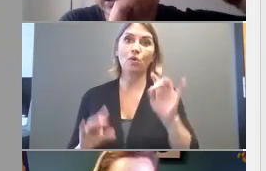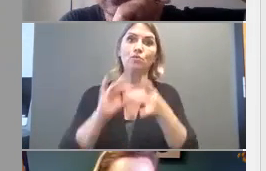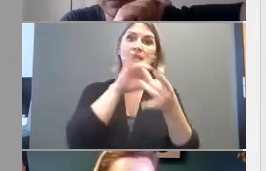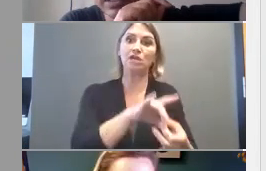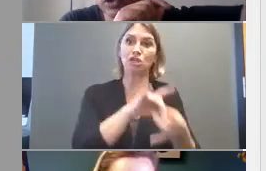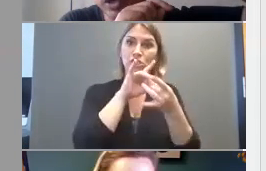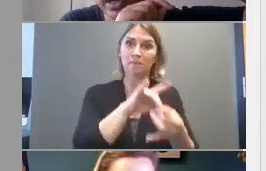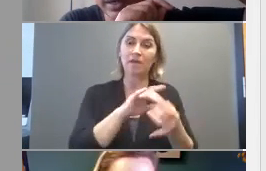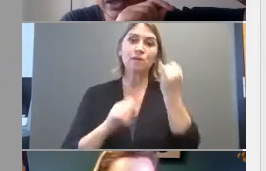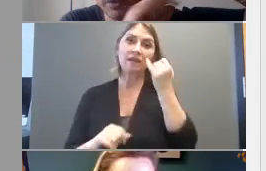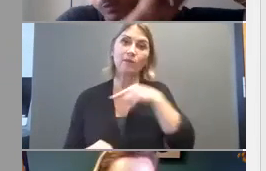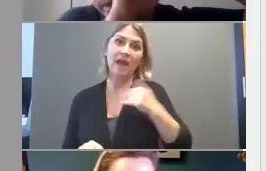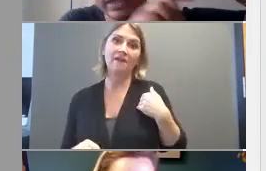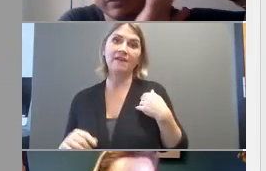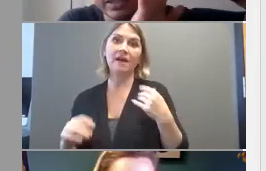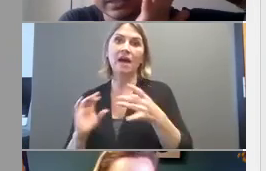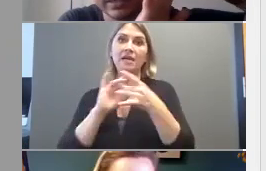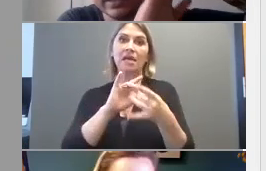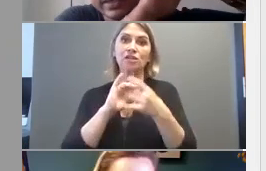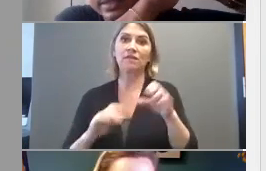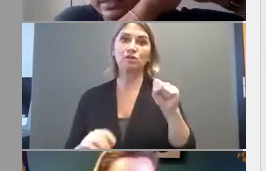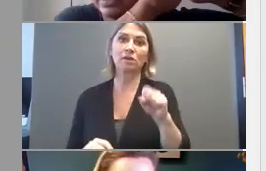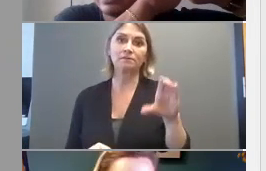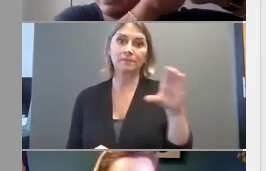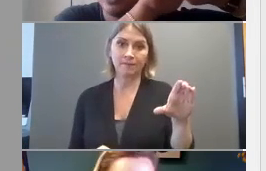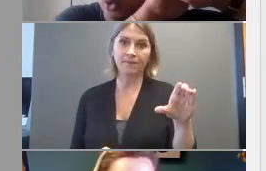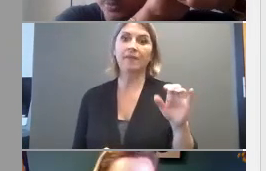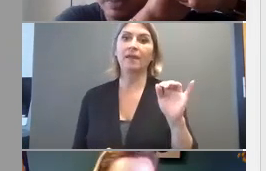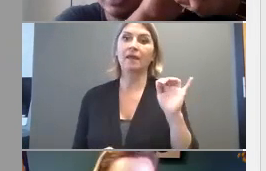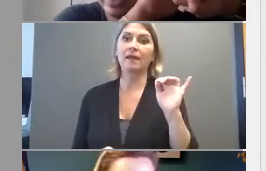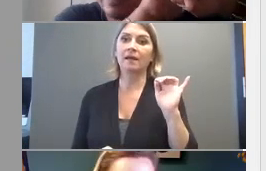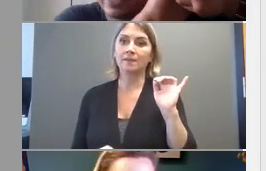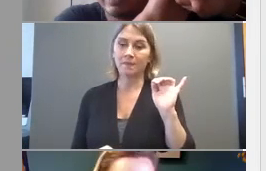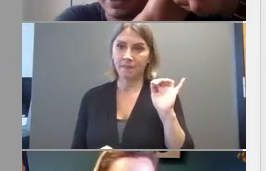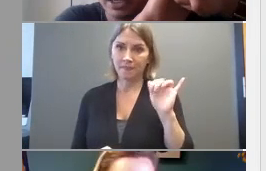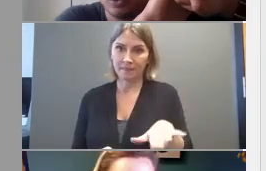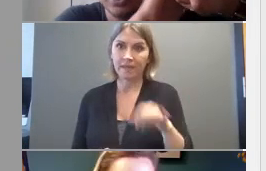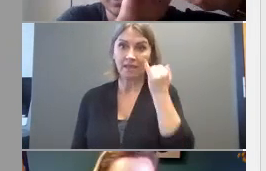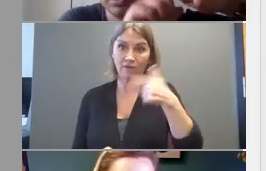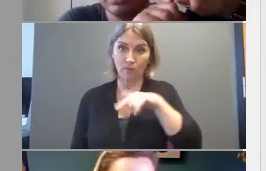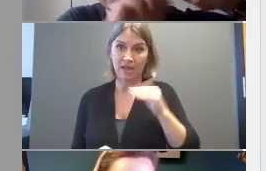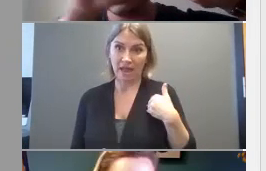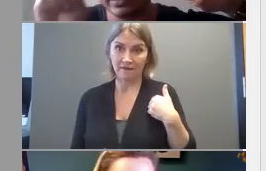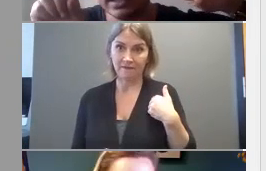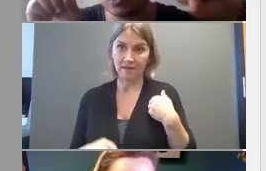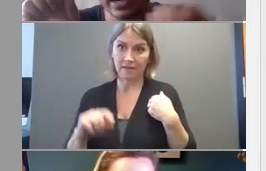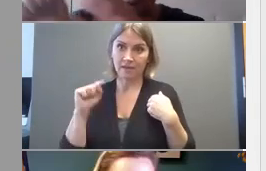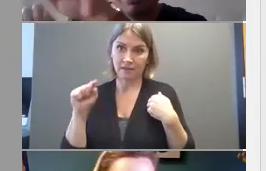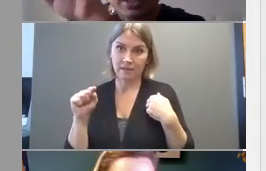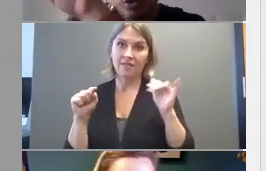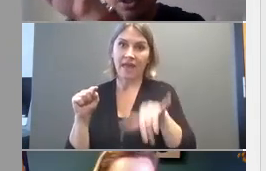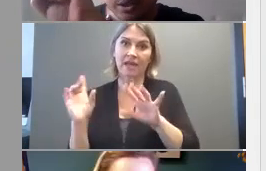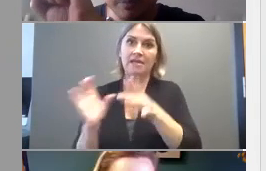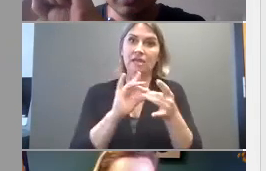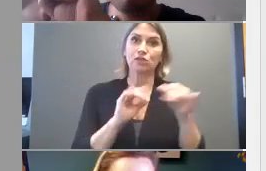have a connection from this strongly connected component, everything is connected. Let's just say this is a meta node. If we have a meta node here that connects to